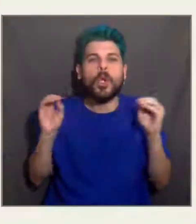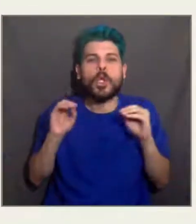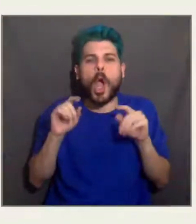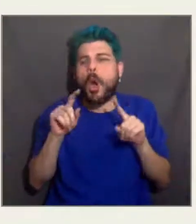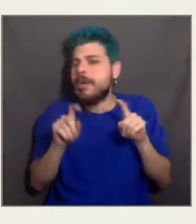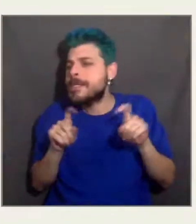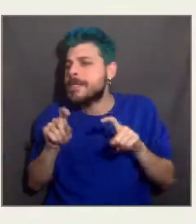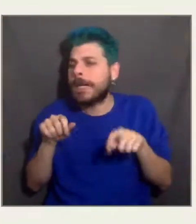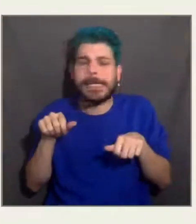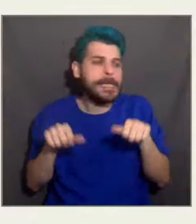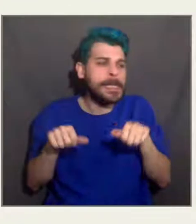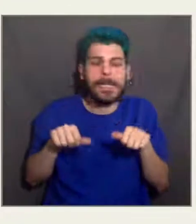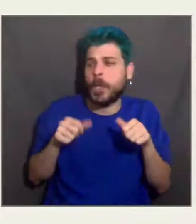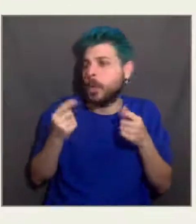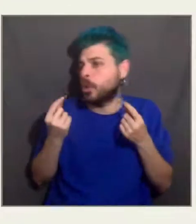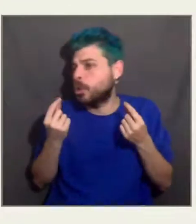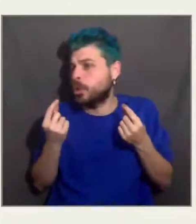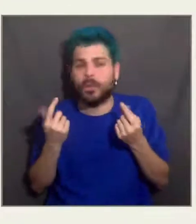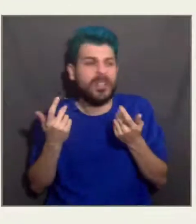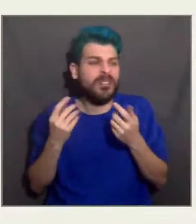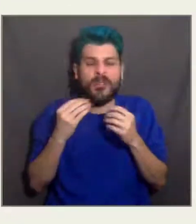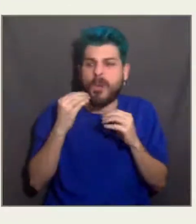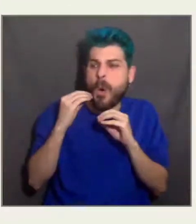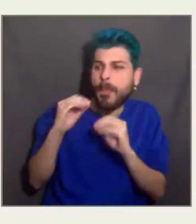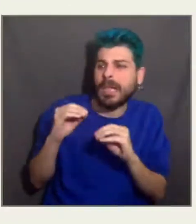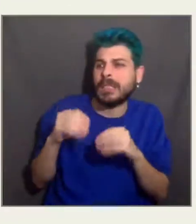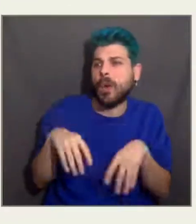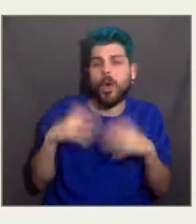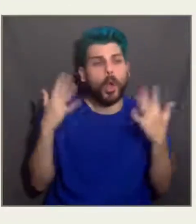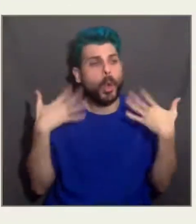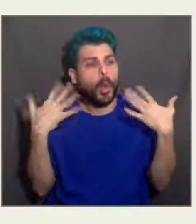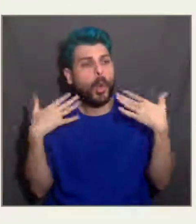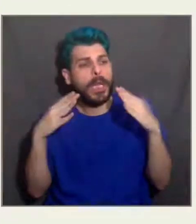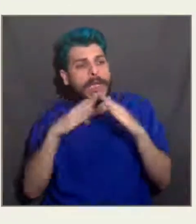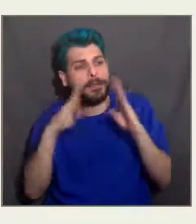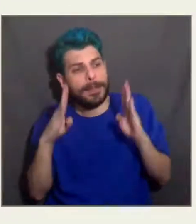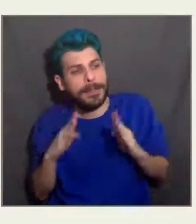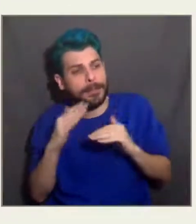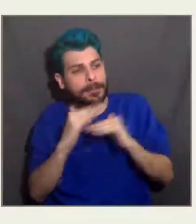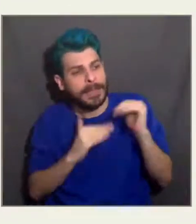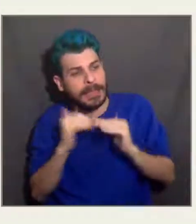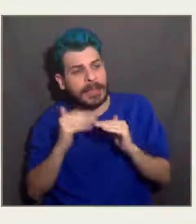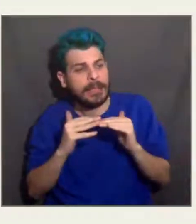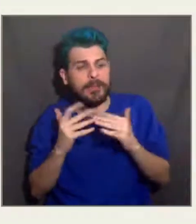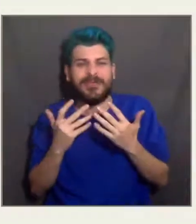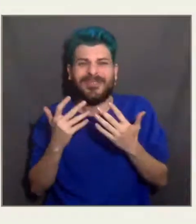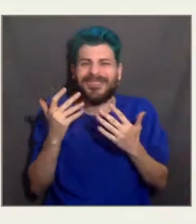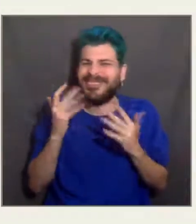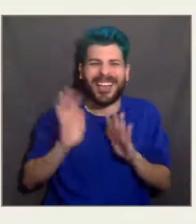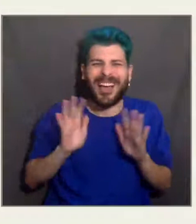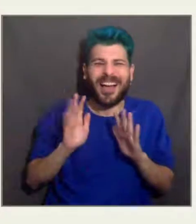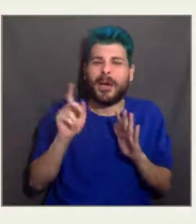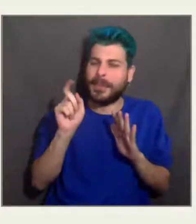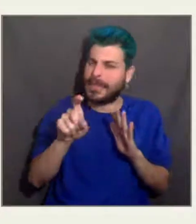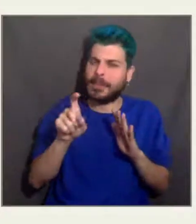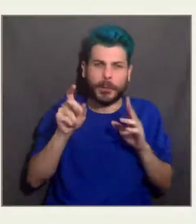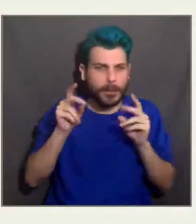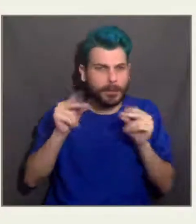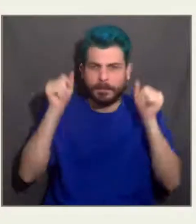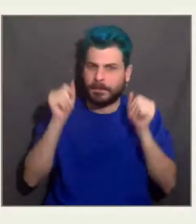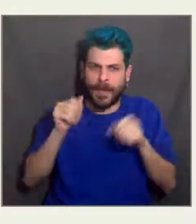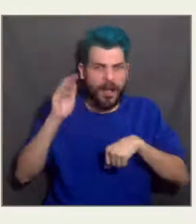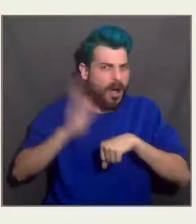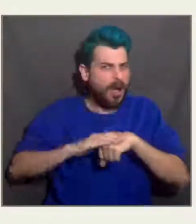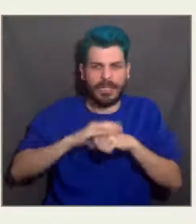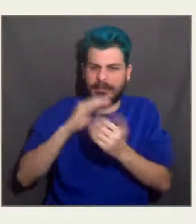out with homeless or cooling shelters, right? It's already set up and we're ready to go. So we need to be quicker. We did it as